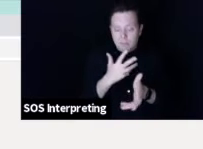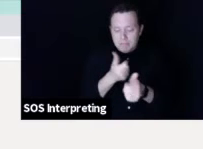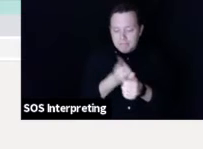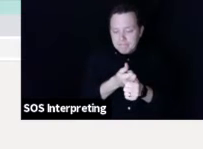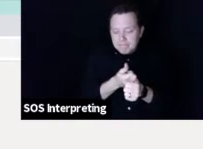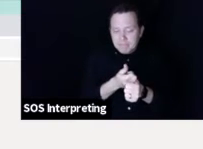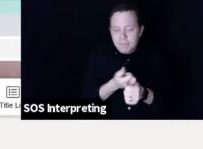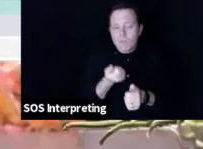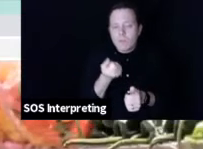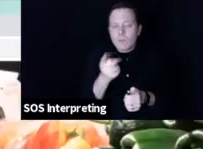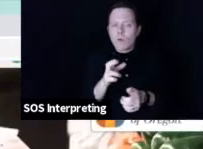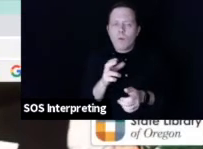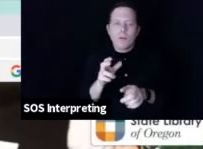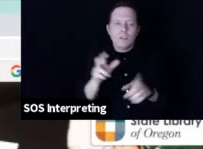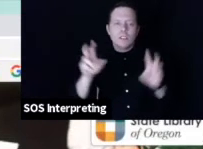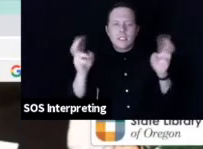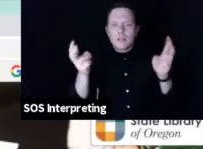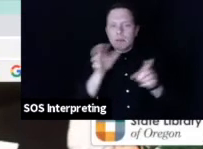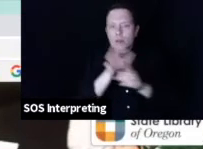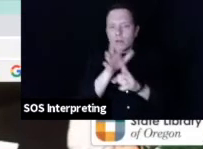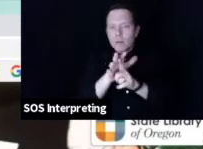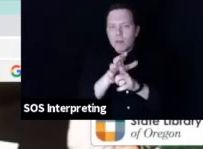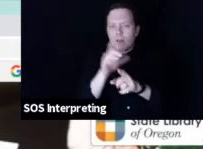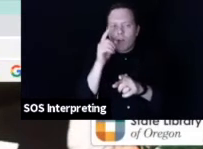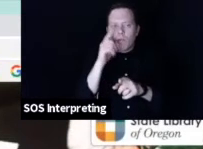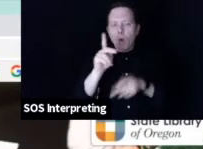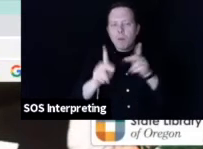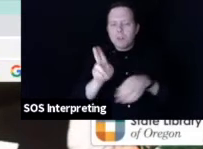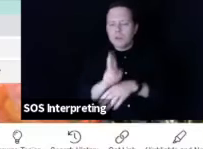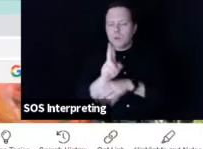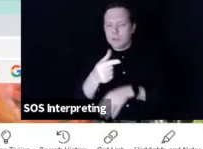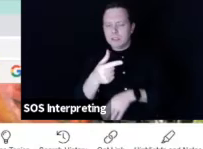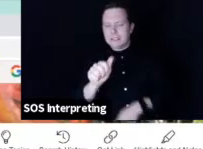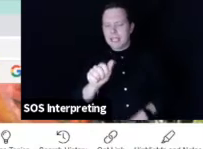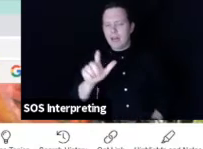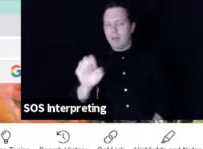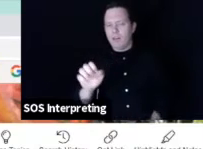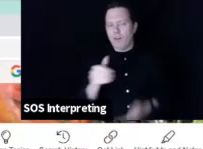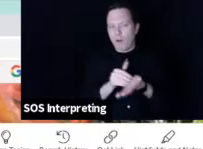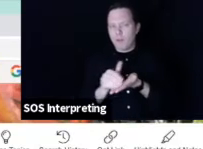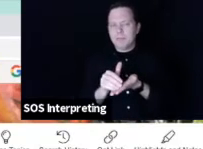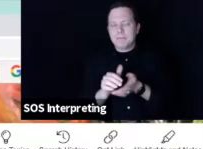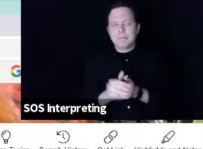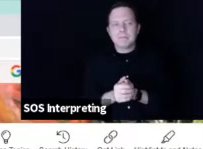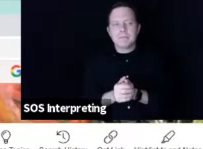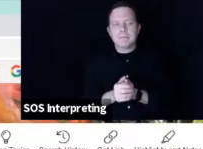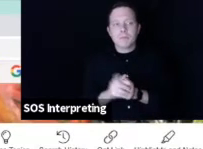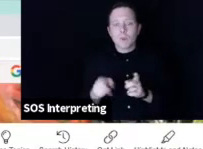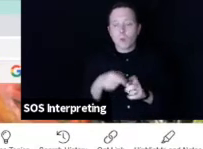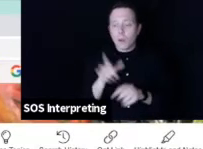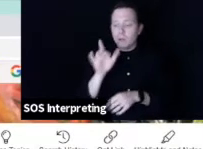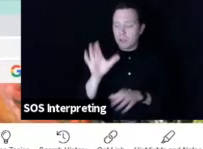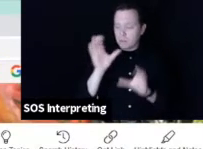are popular with those who use the Gale database. When you click on Browse Topics at the